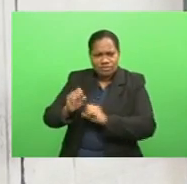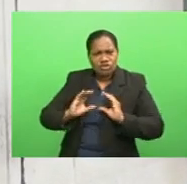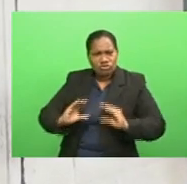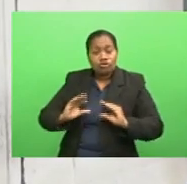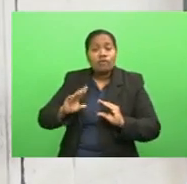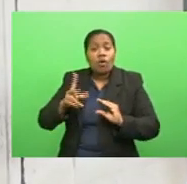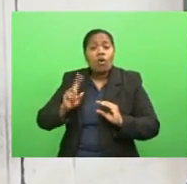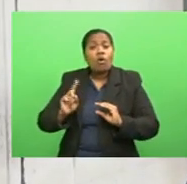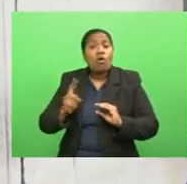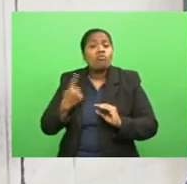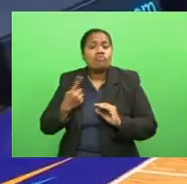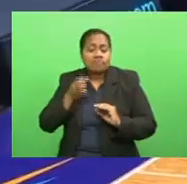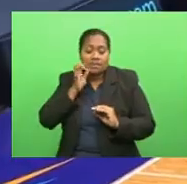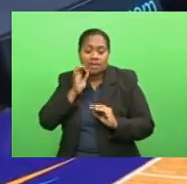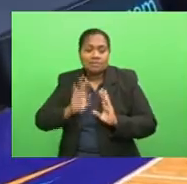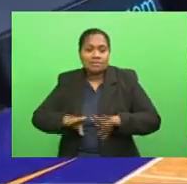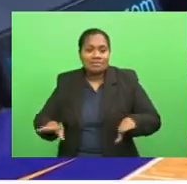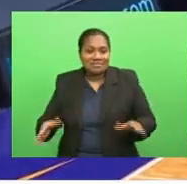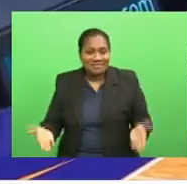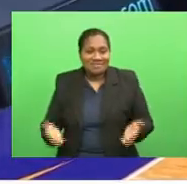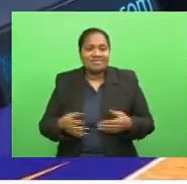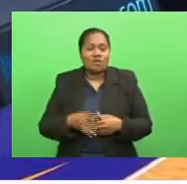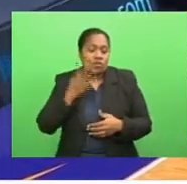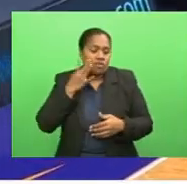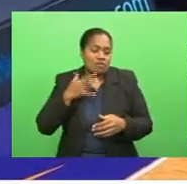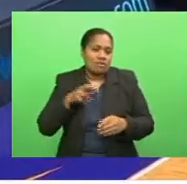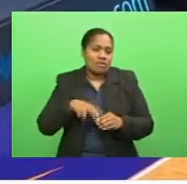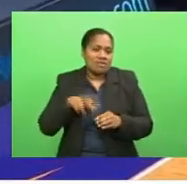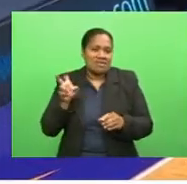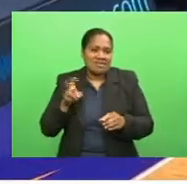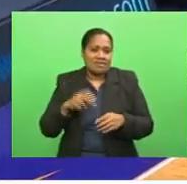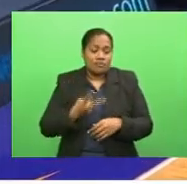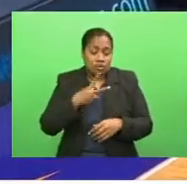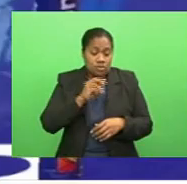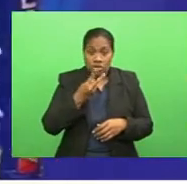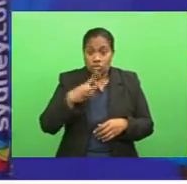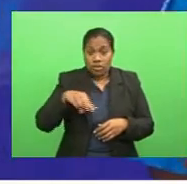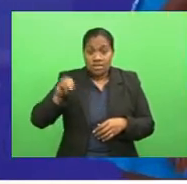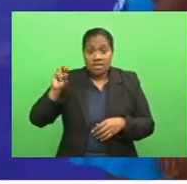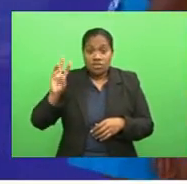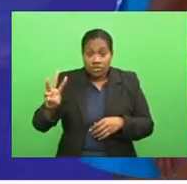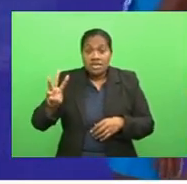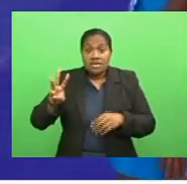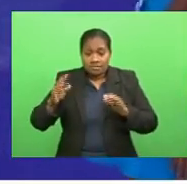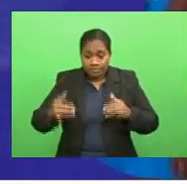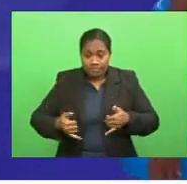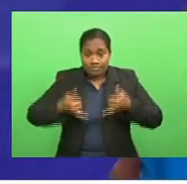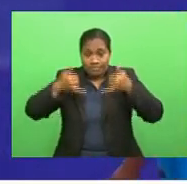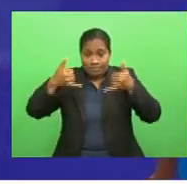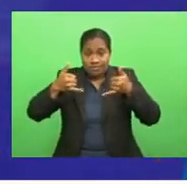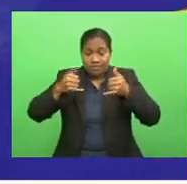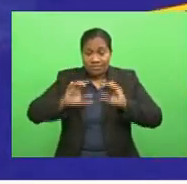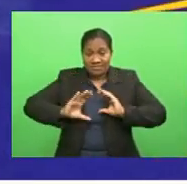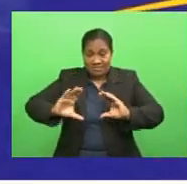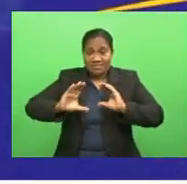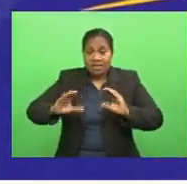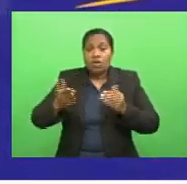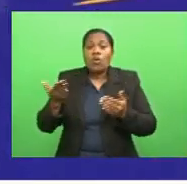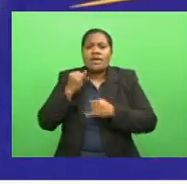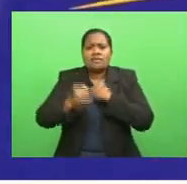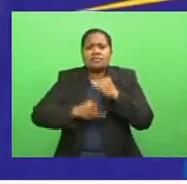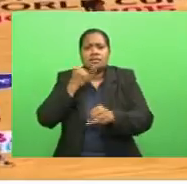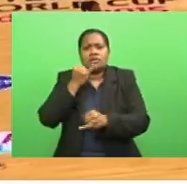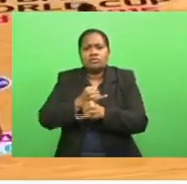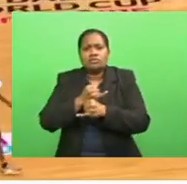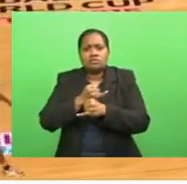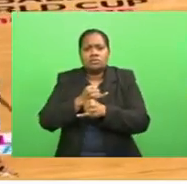ones when I retire from this sport. The 2023 Netball World Cup will be held at the International Convention Center in Cape